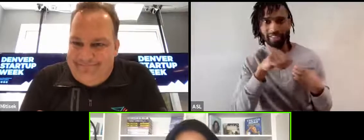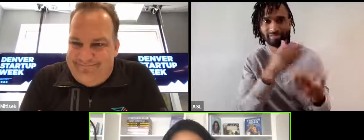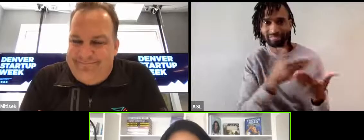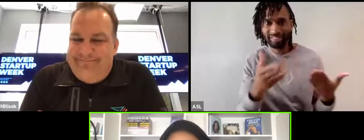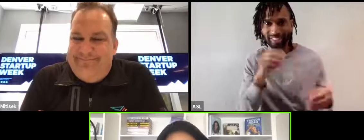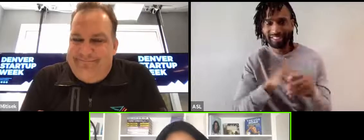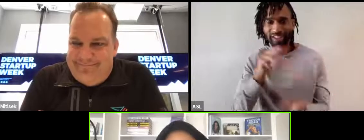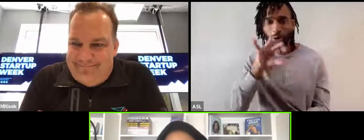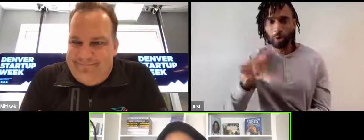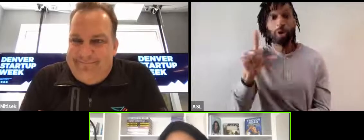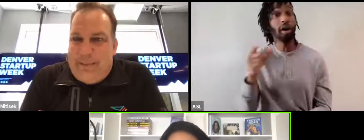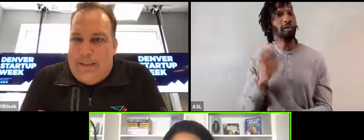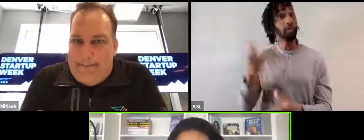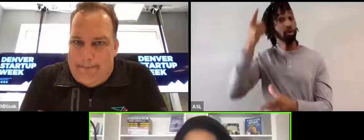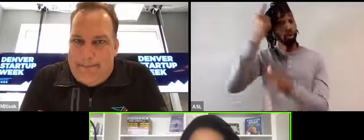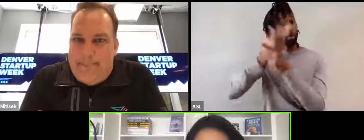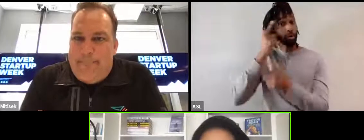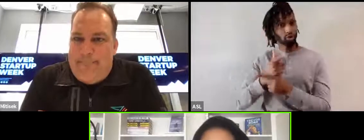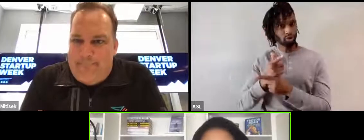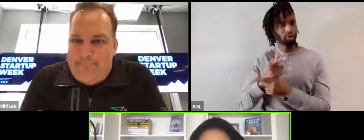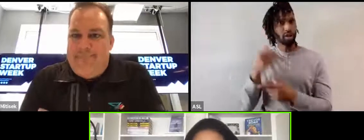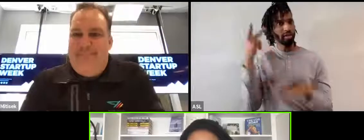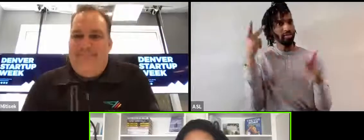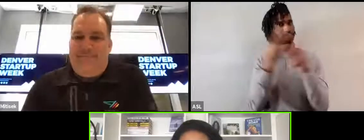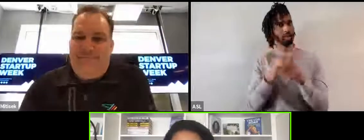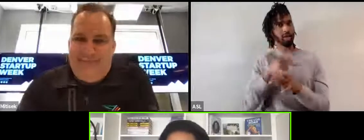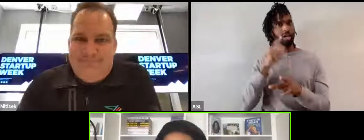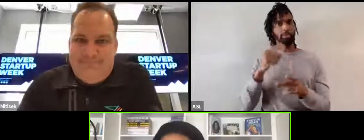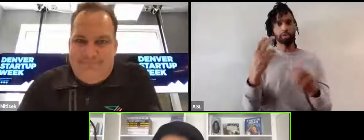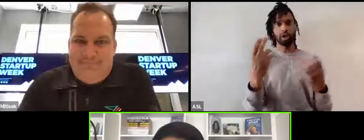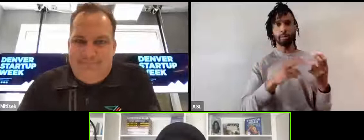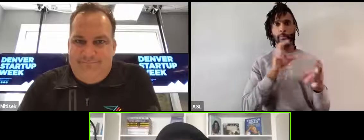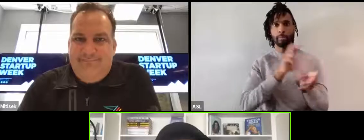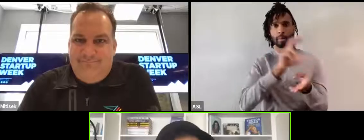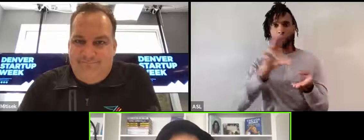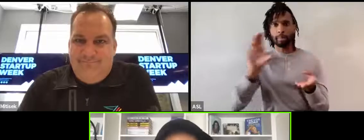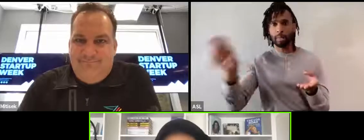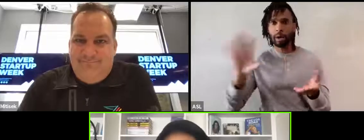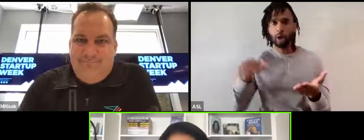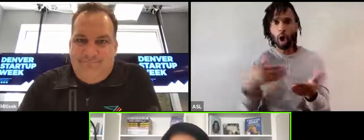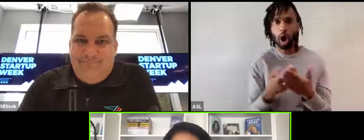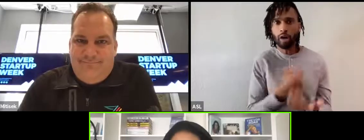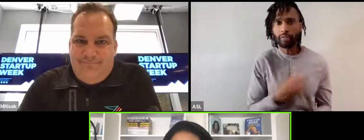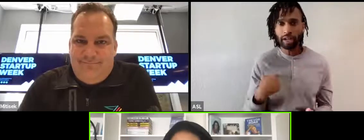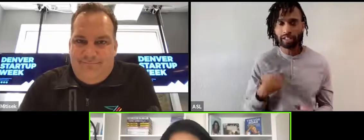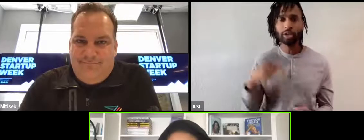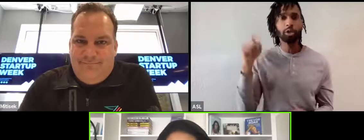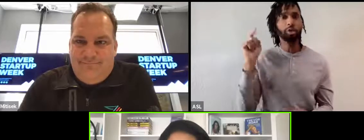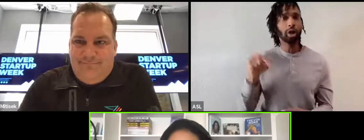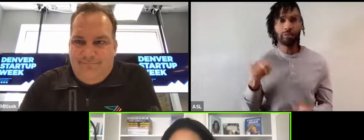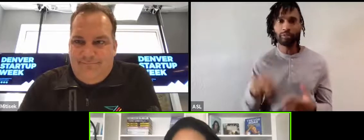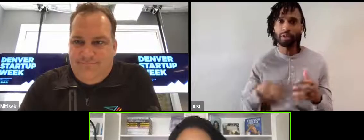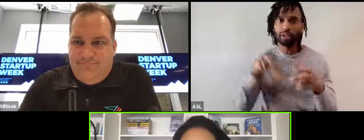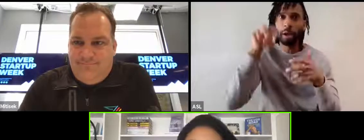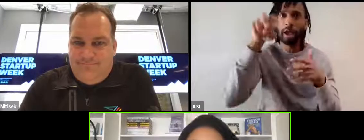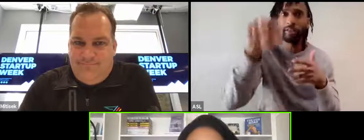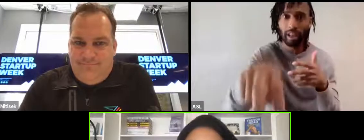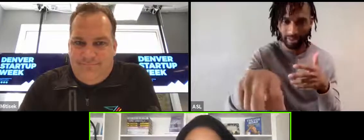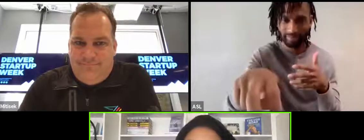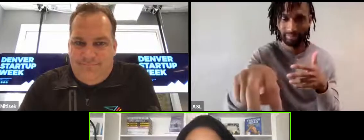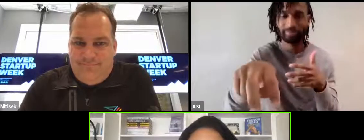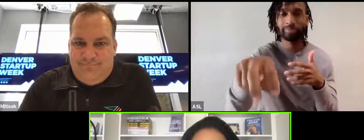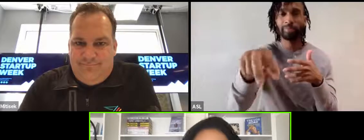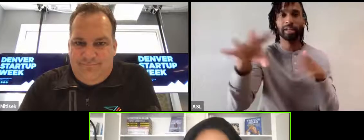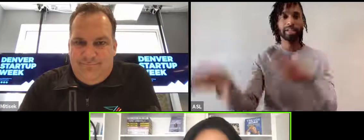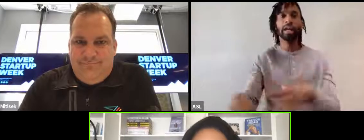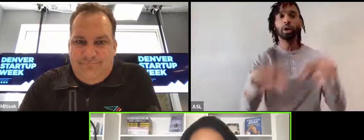a few siblings of ours have figured out this is supposed to go to all of us, but we're going to take it all. You need to jump yourself, you know, jump ahead in line and take